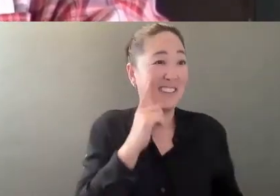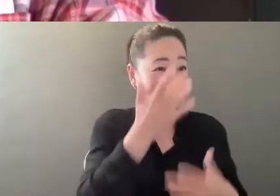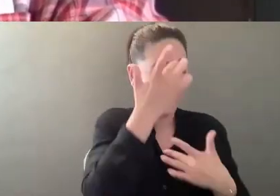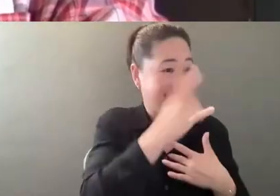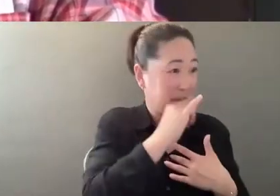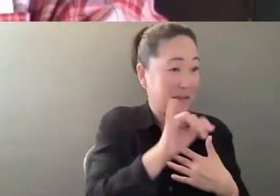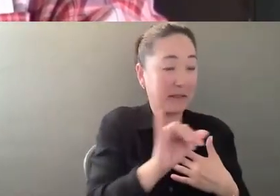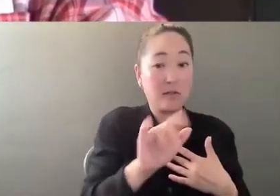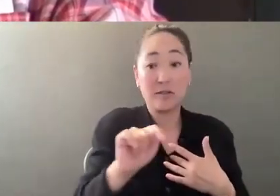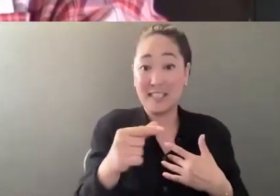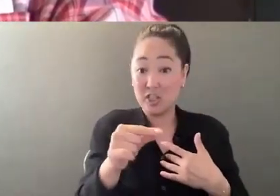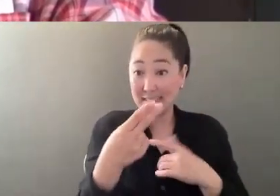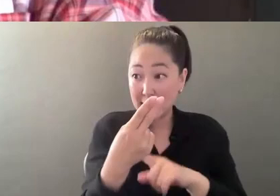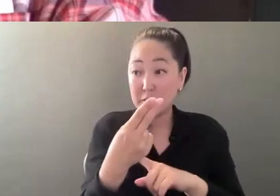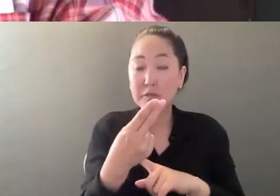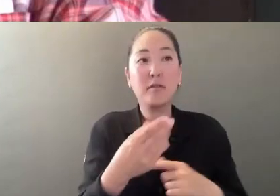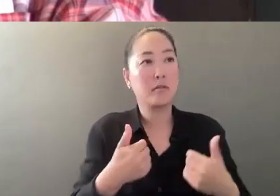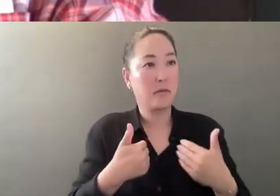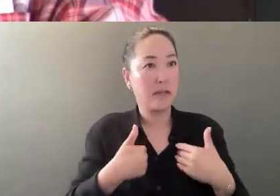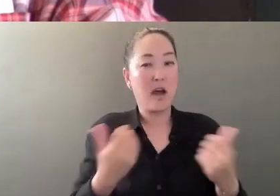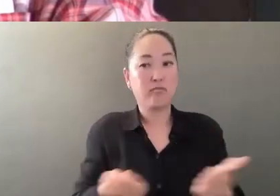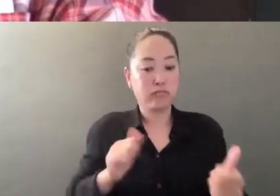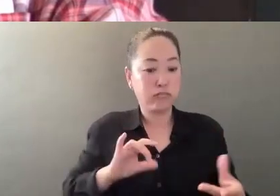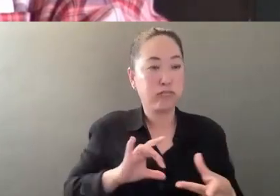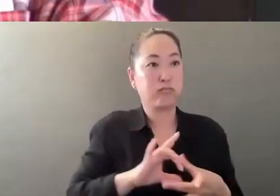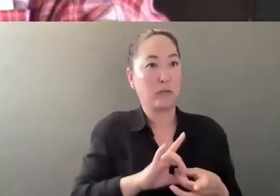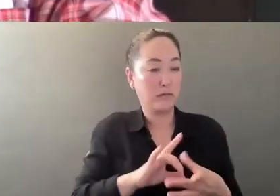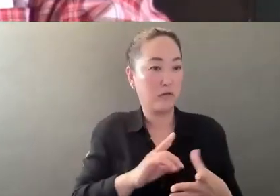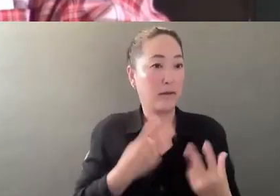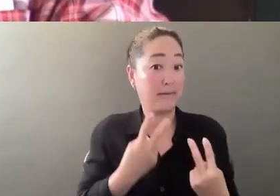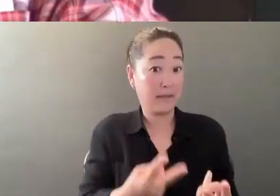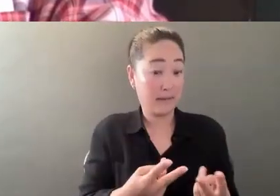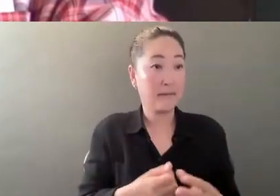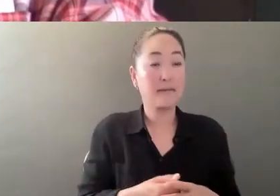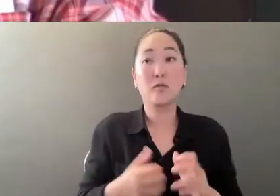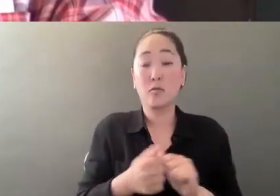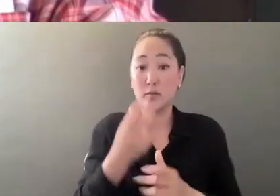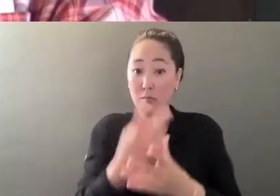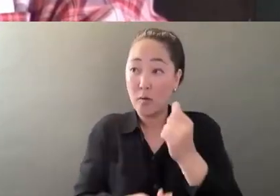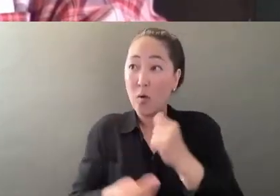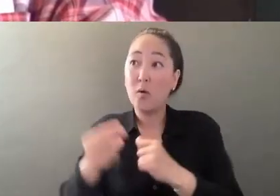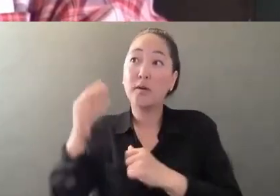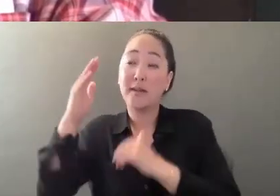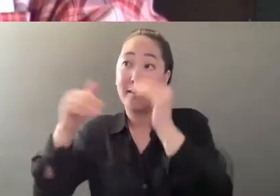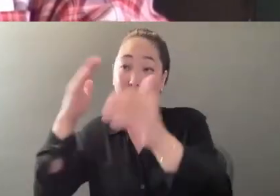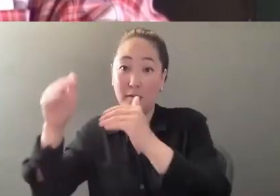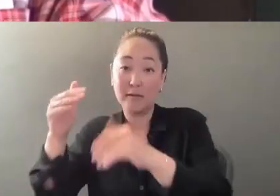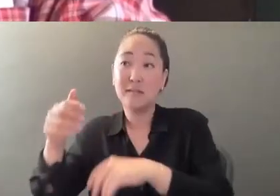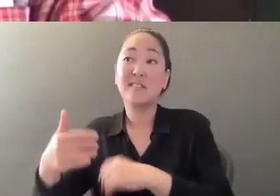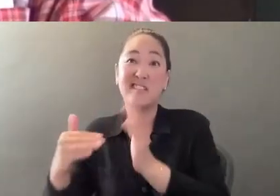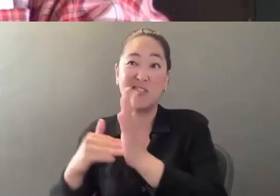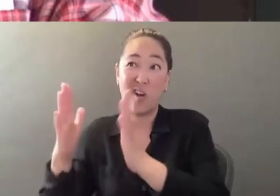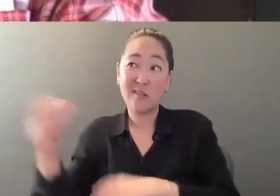are endeavoring to have joint visits as much as possible with the adult hepatology provider so